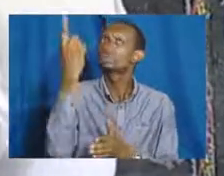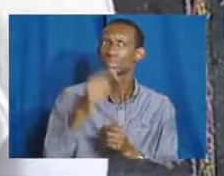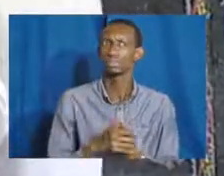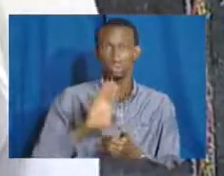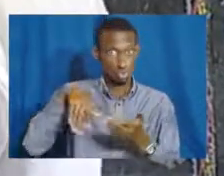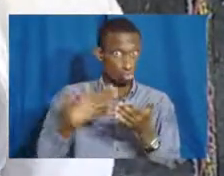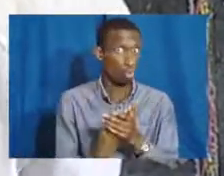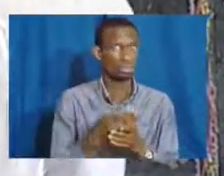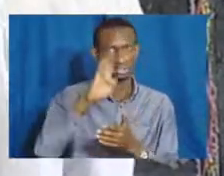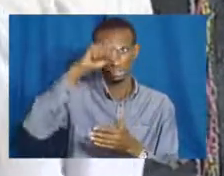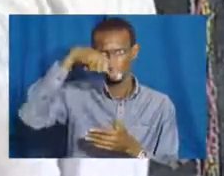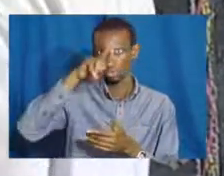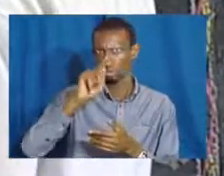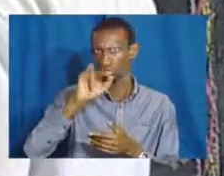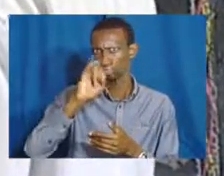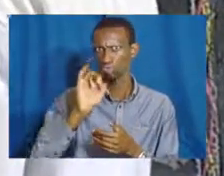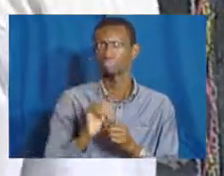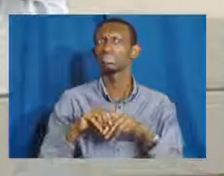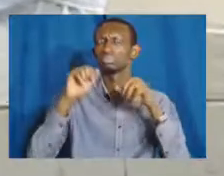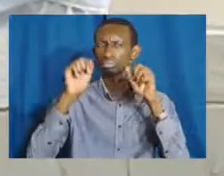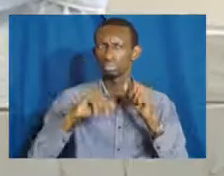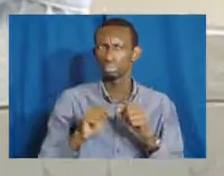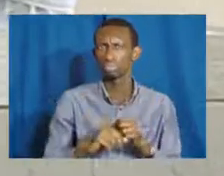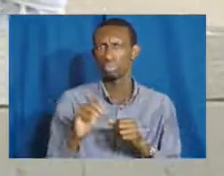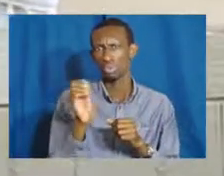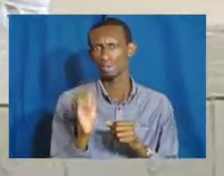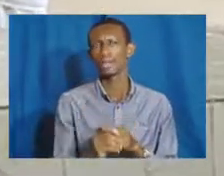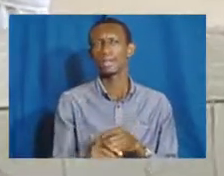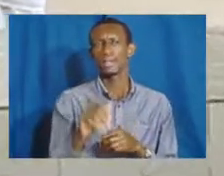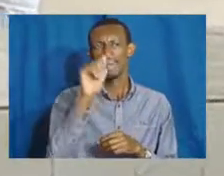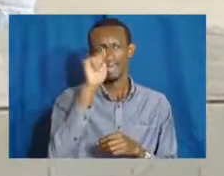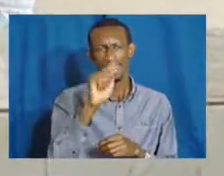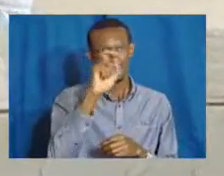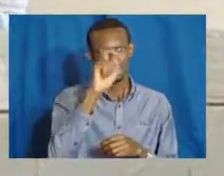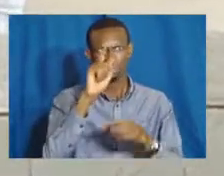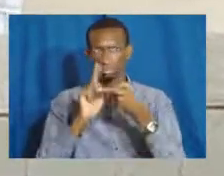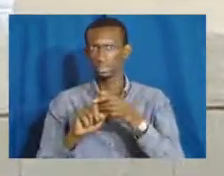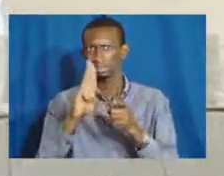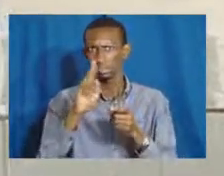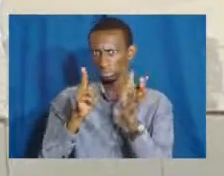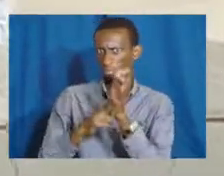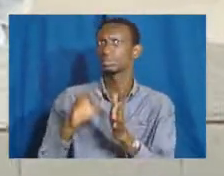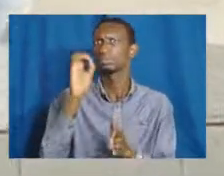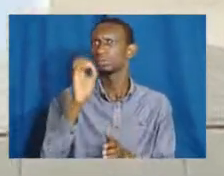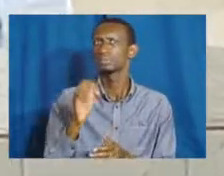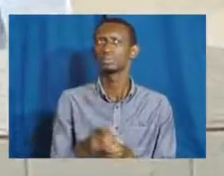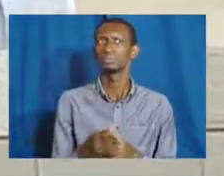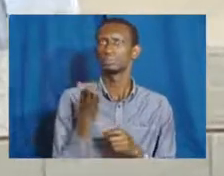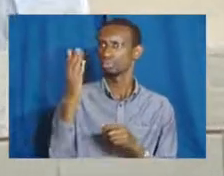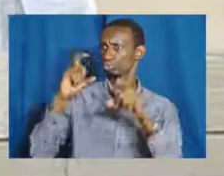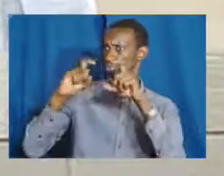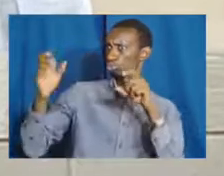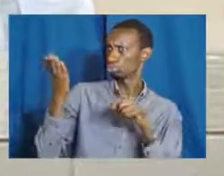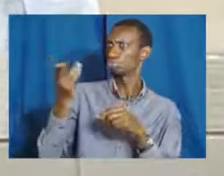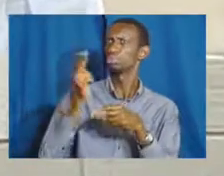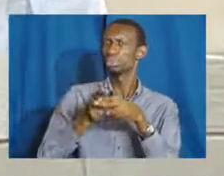these equations can be written as ax plus b, which is equal to 0. And this is known as